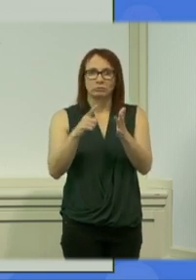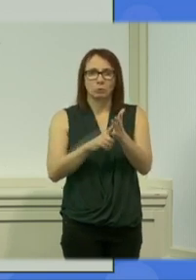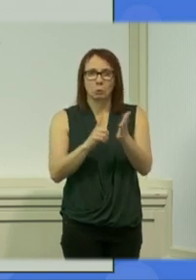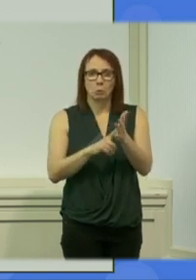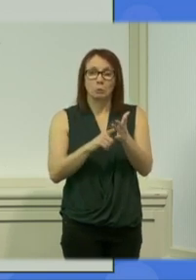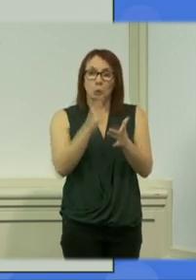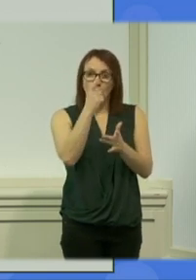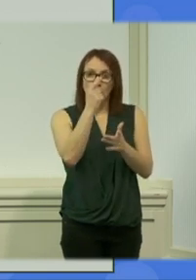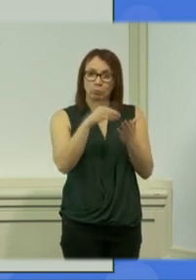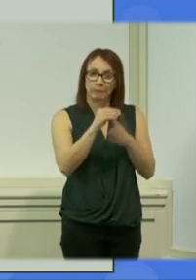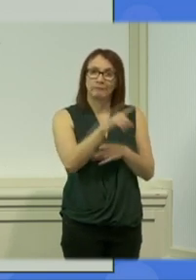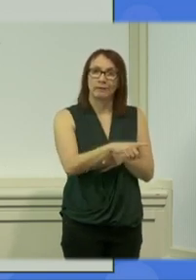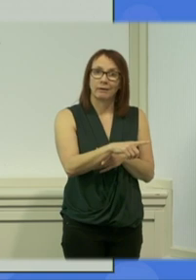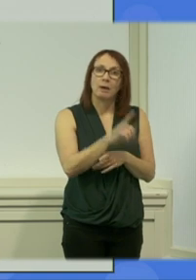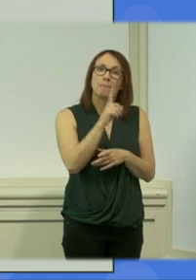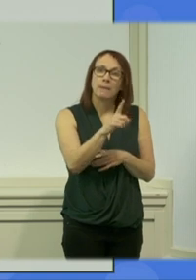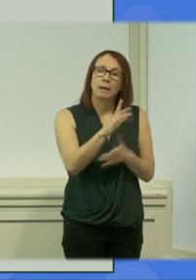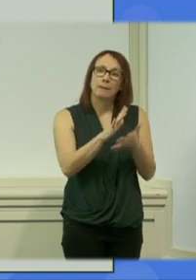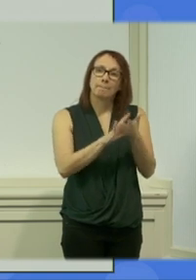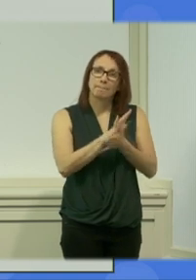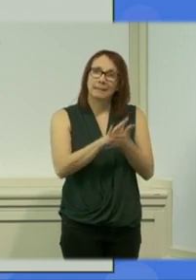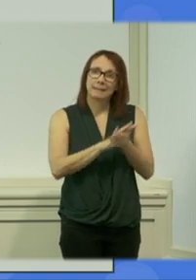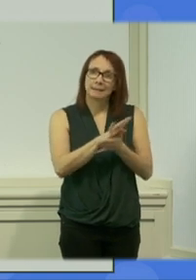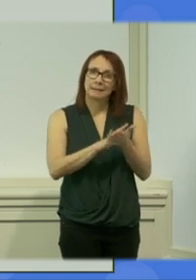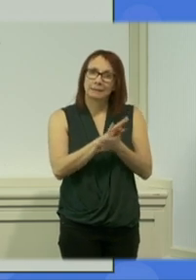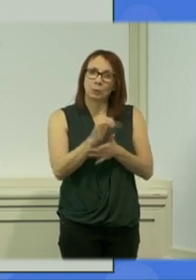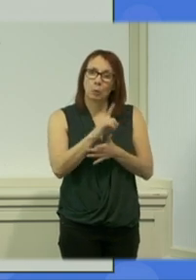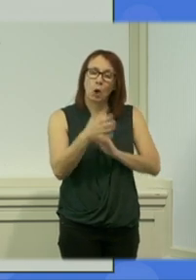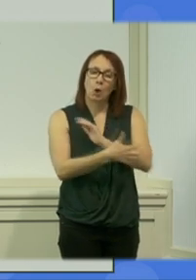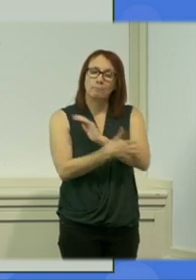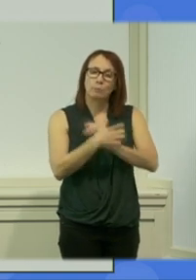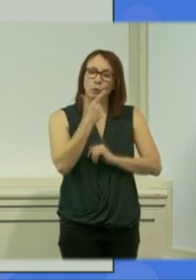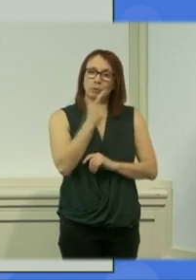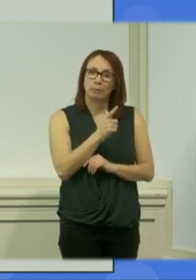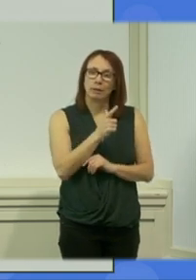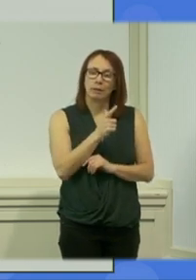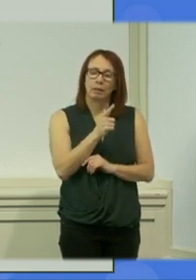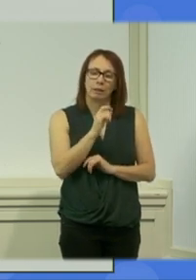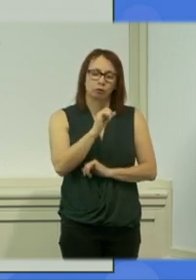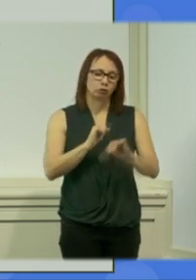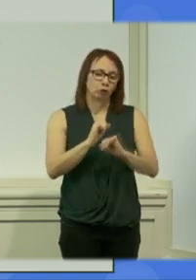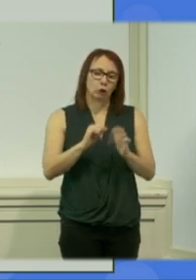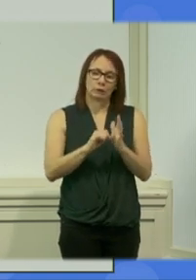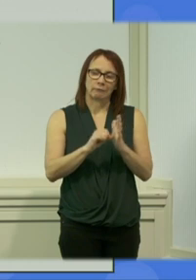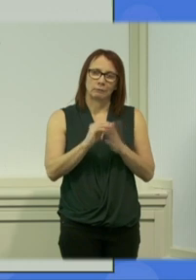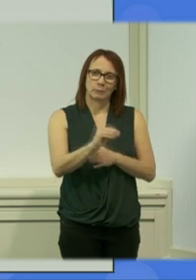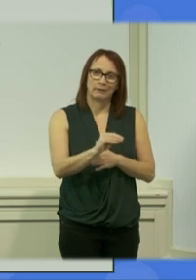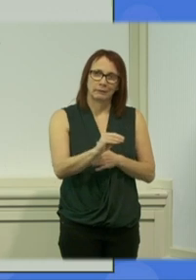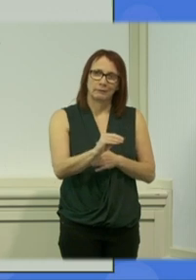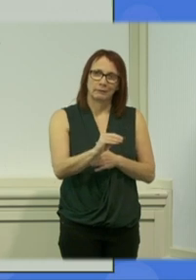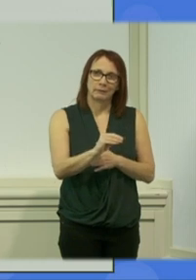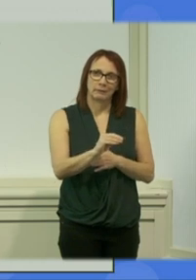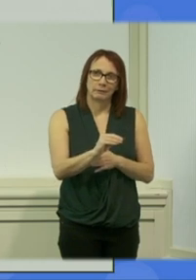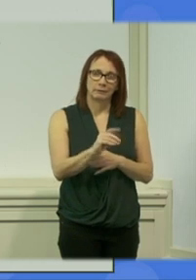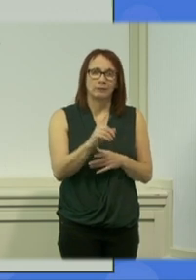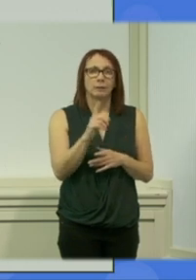However, what that typically means is that poor people find it more difficult to pay the charges, although